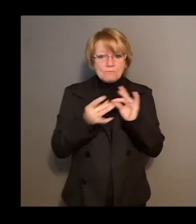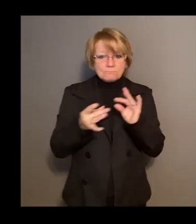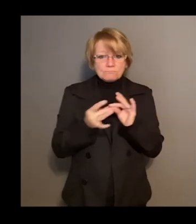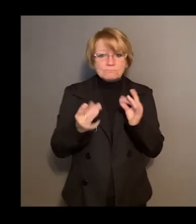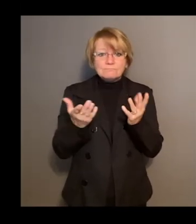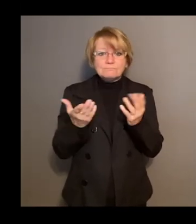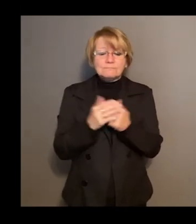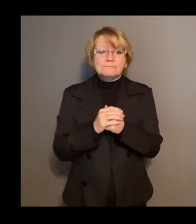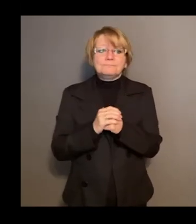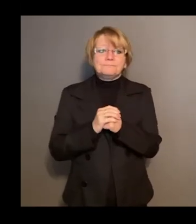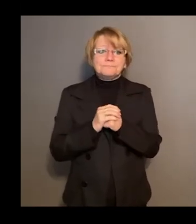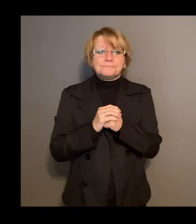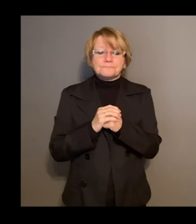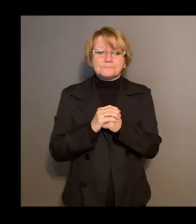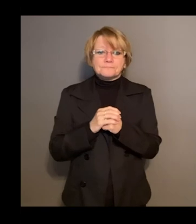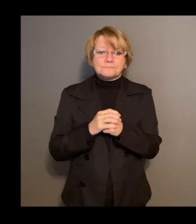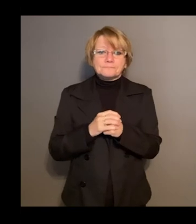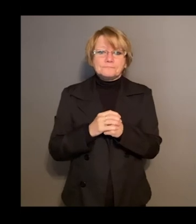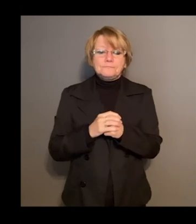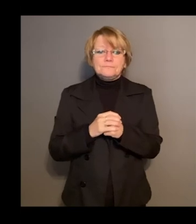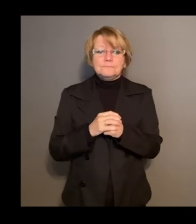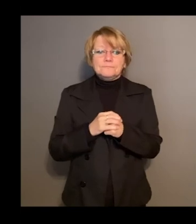Anybody else want to chime in?